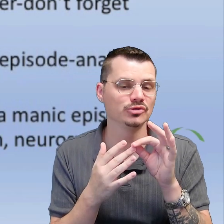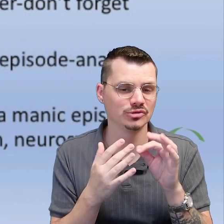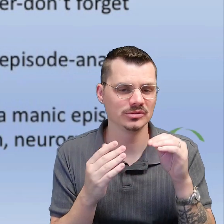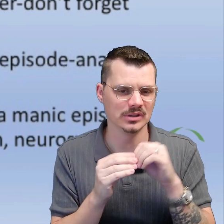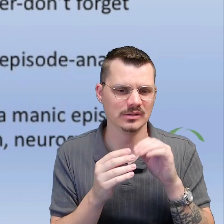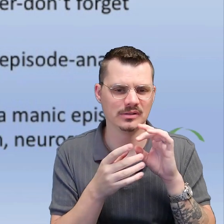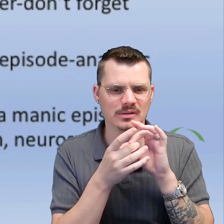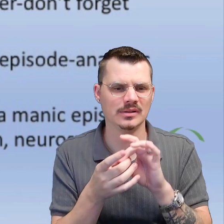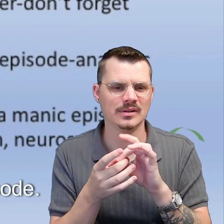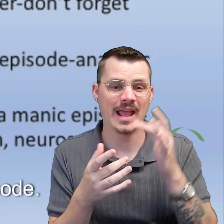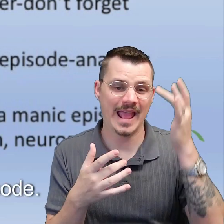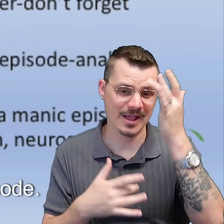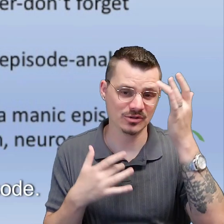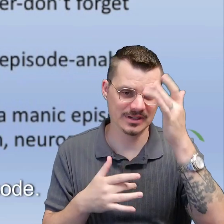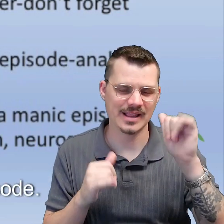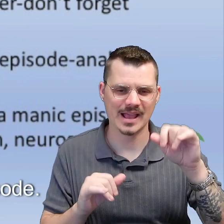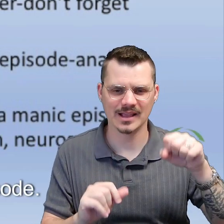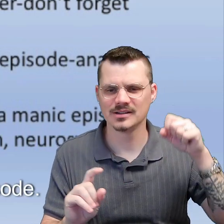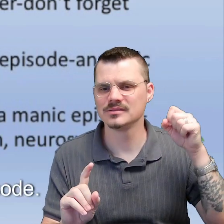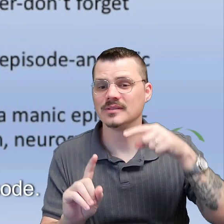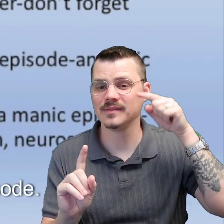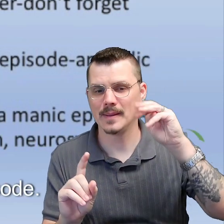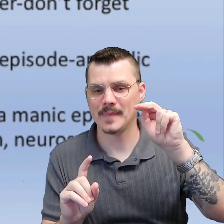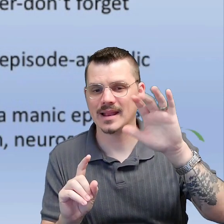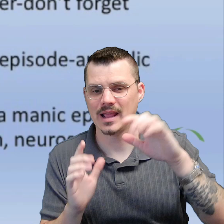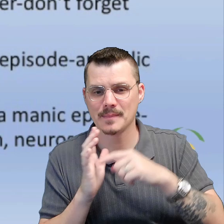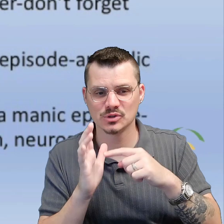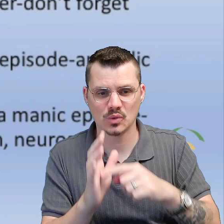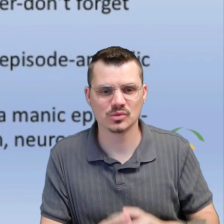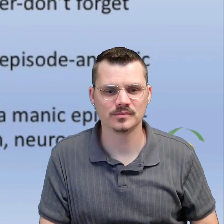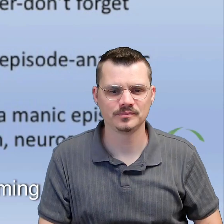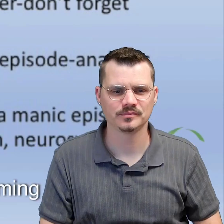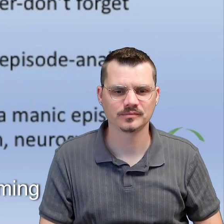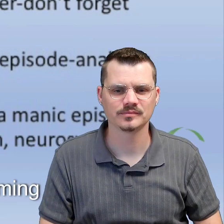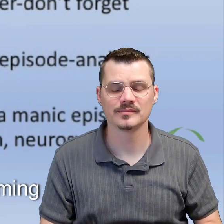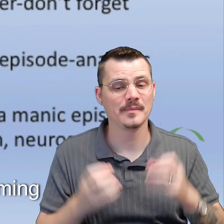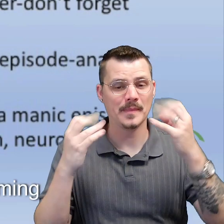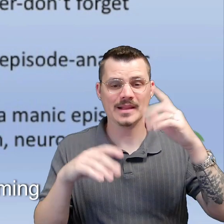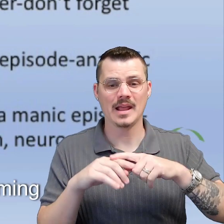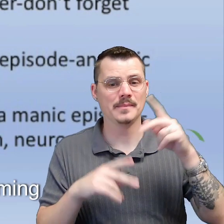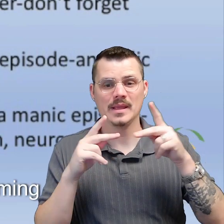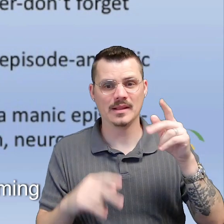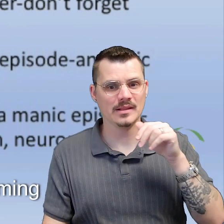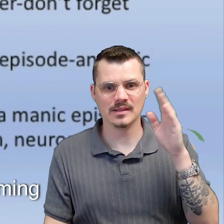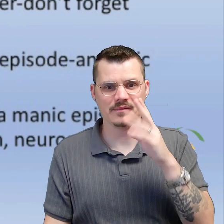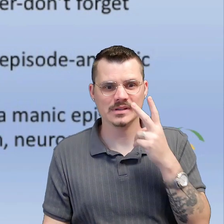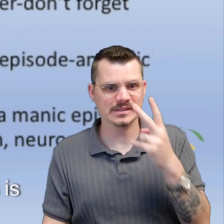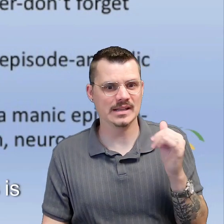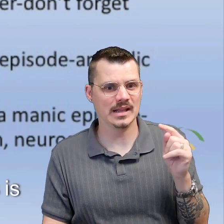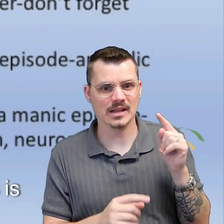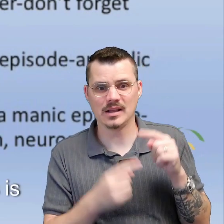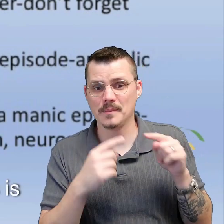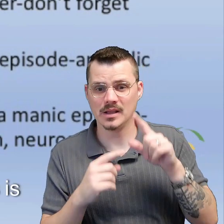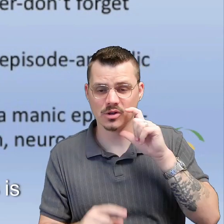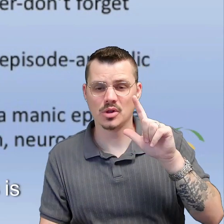options in terms of illnesses that can trigger a manic episode. Many times people haven't seen it coming